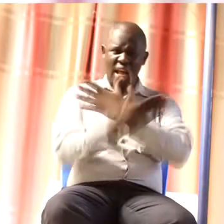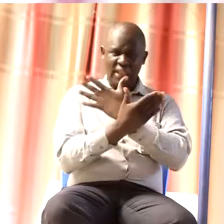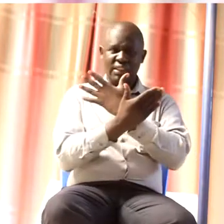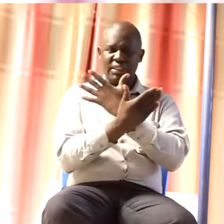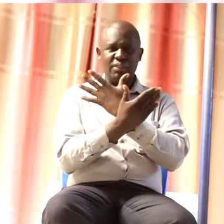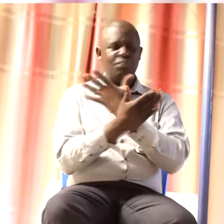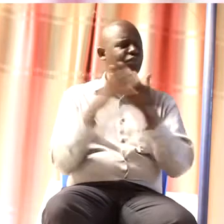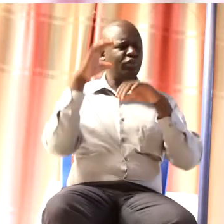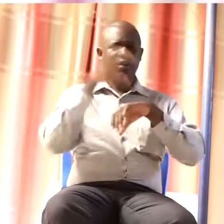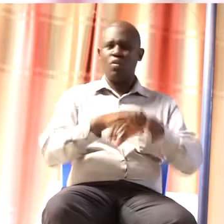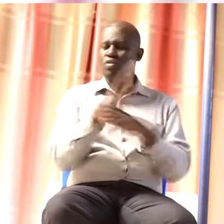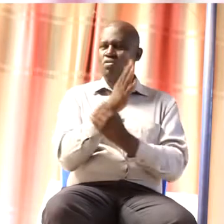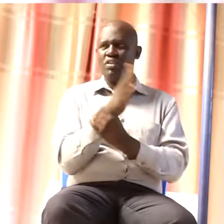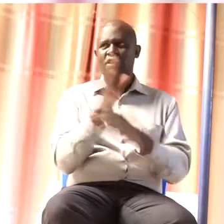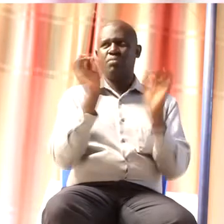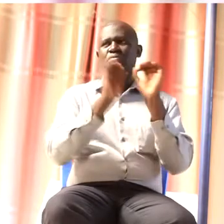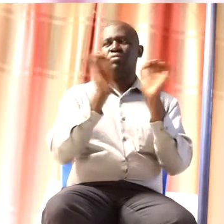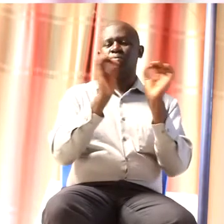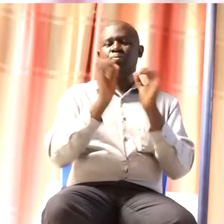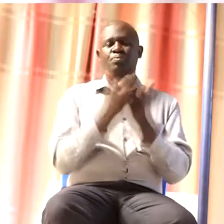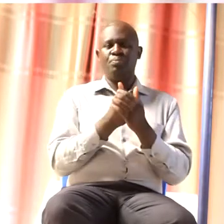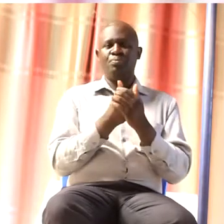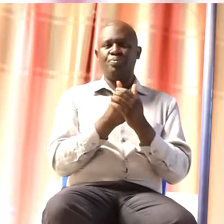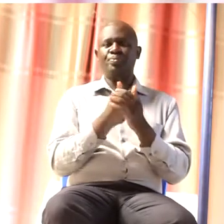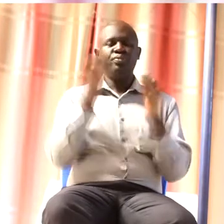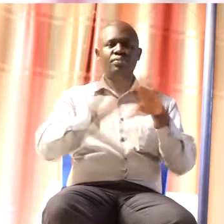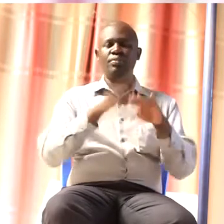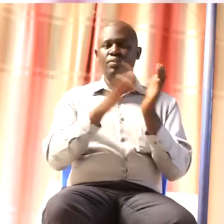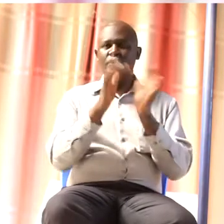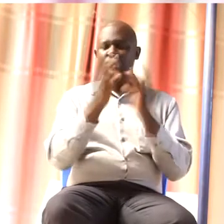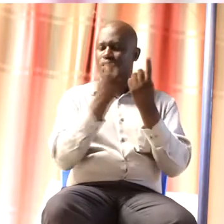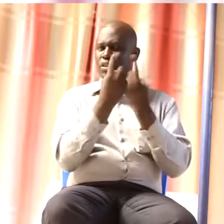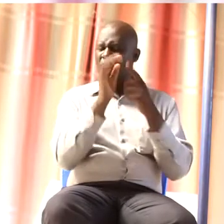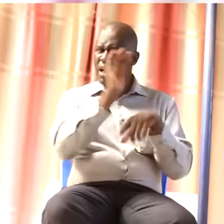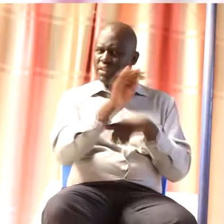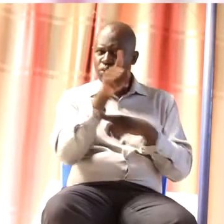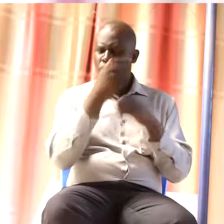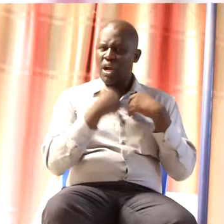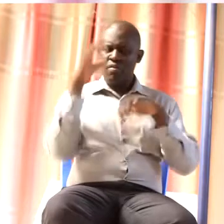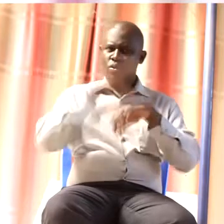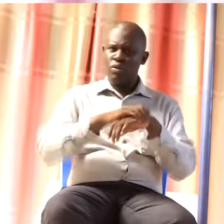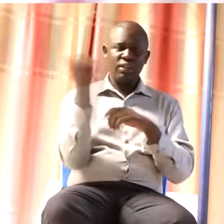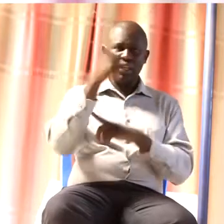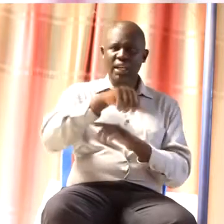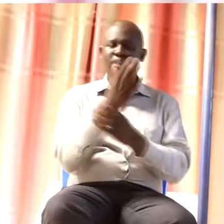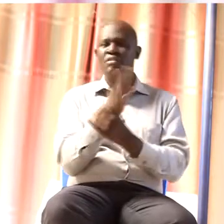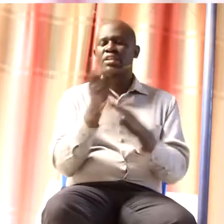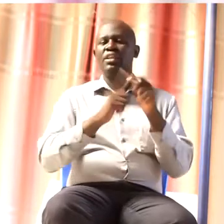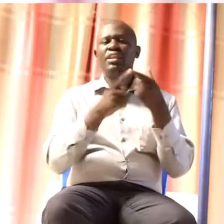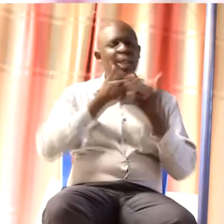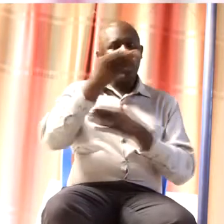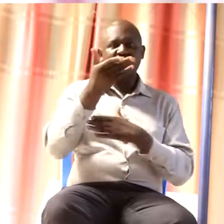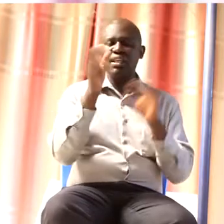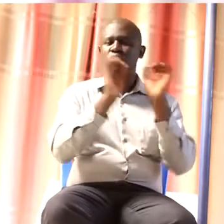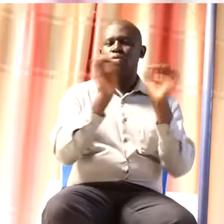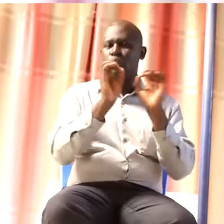to catch a fish with their couldn't. When Jesus told them, "Have you caught any fish?" they said, "No." He did not